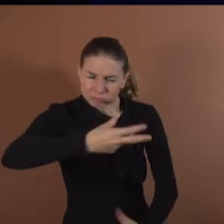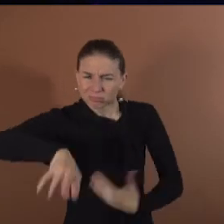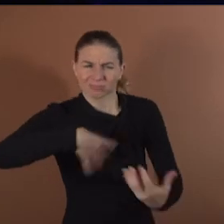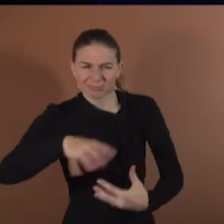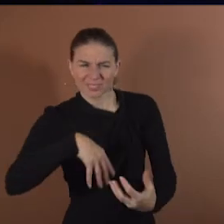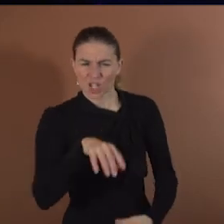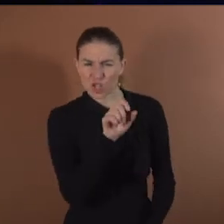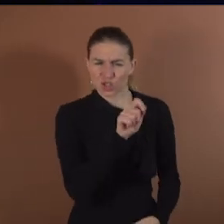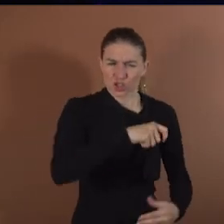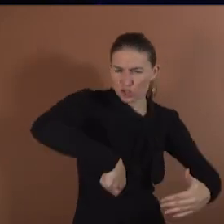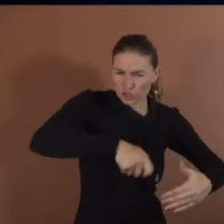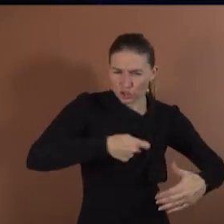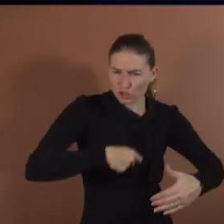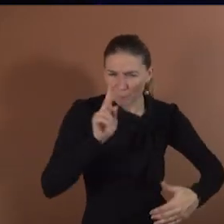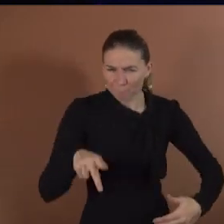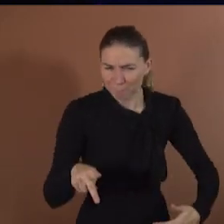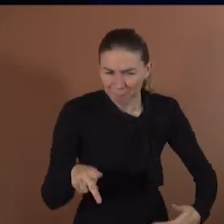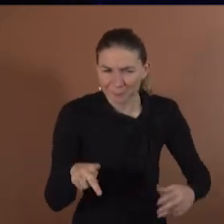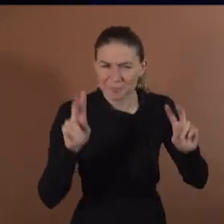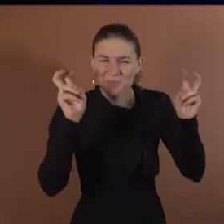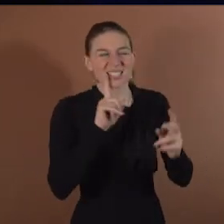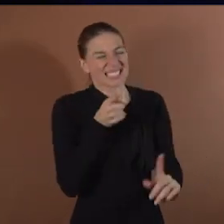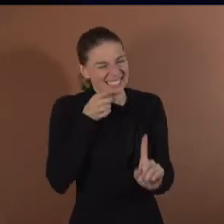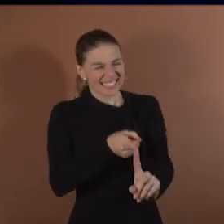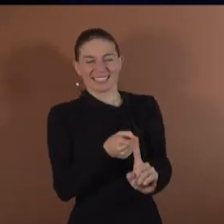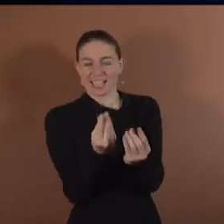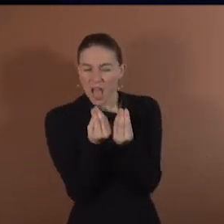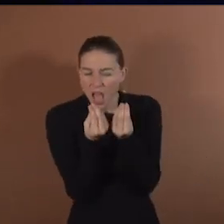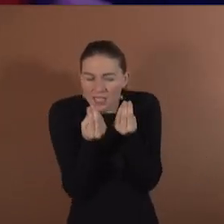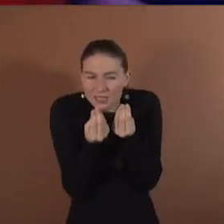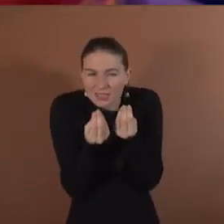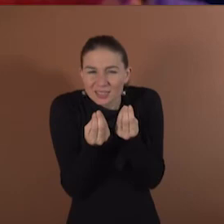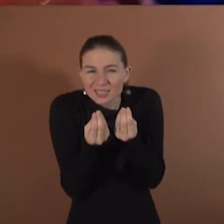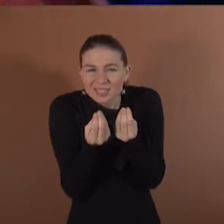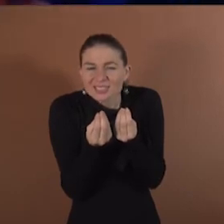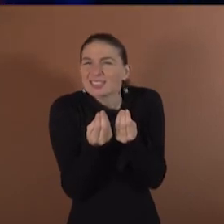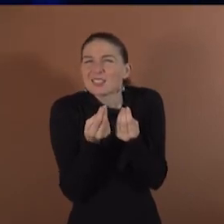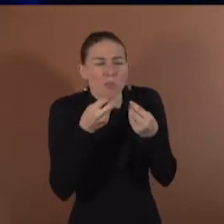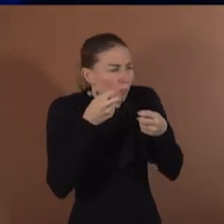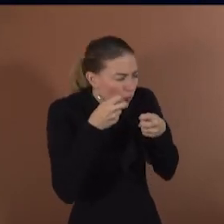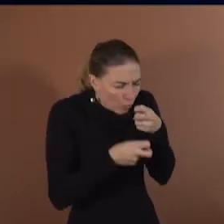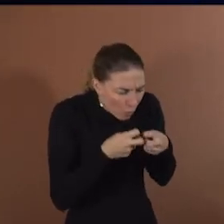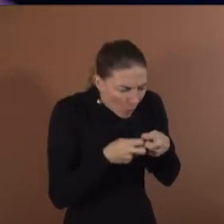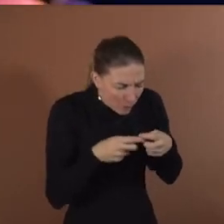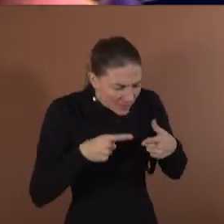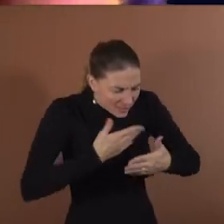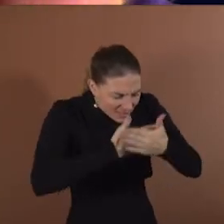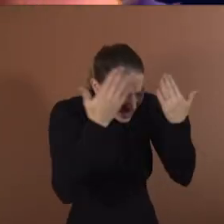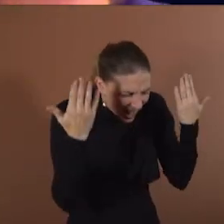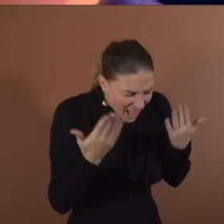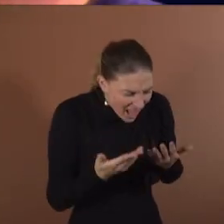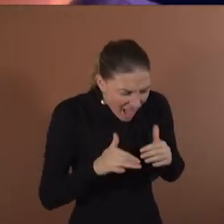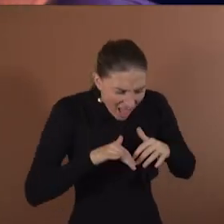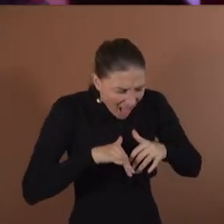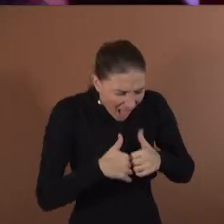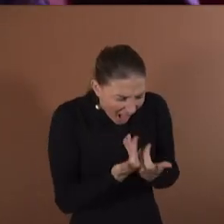as I said before, but it's also the essence of the solutions to the problems that we need to find in the modern age. How am I going to pull